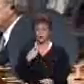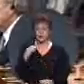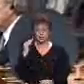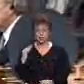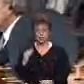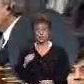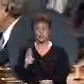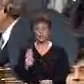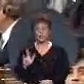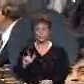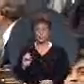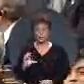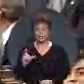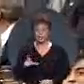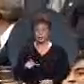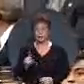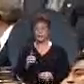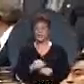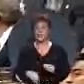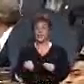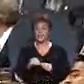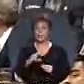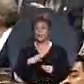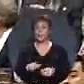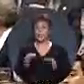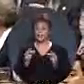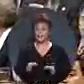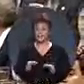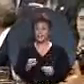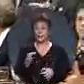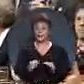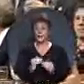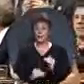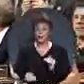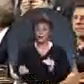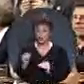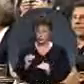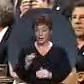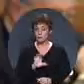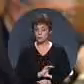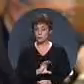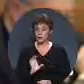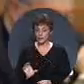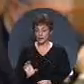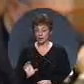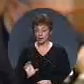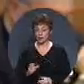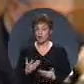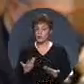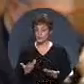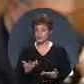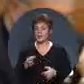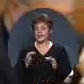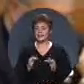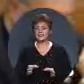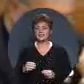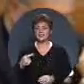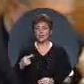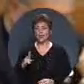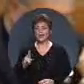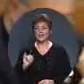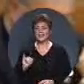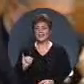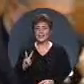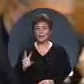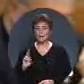Québécois should also add that a decision was made by the Supreme Court of Canada, the Guy Vermont